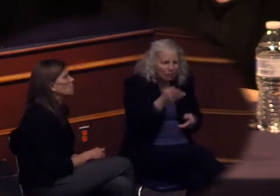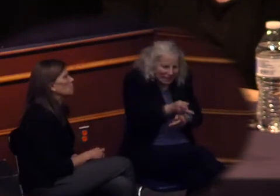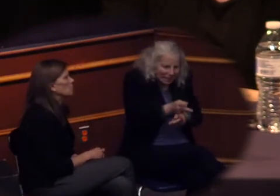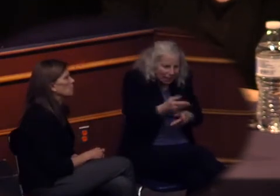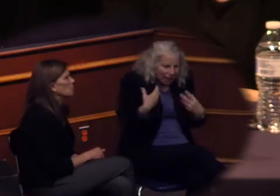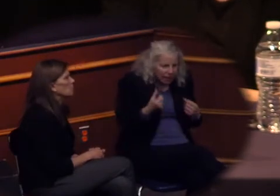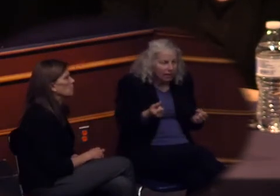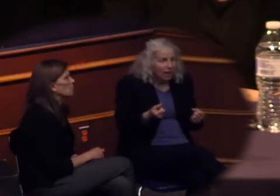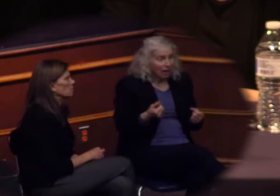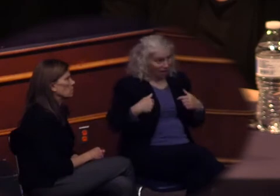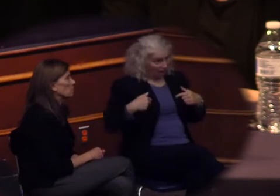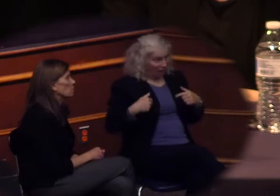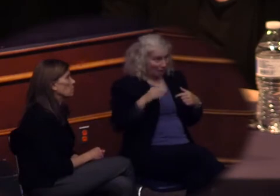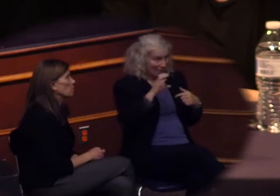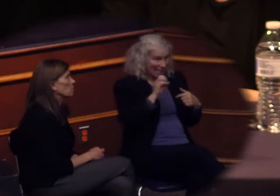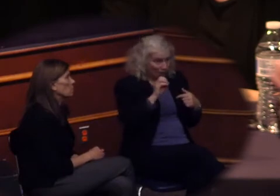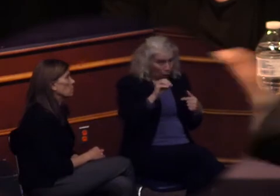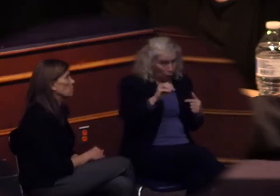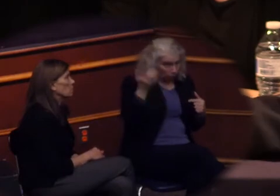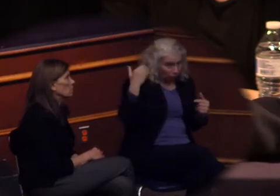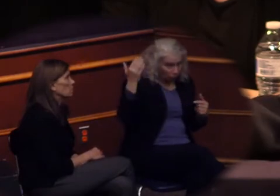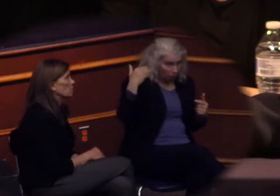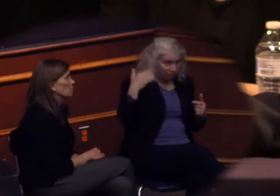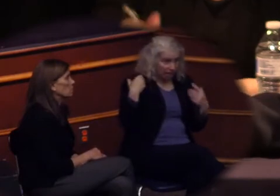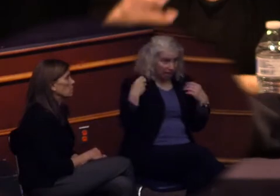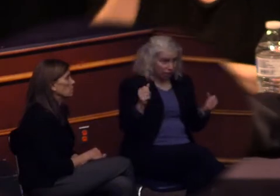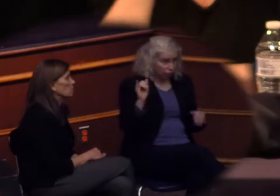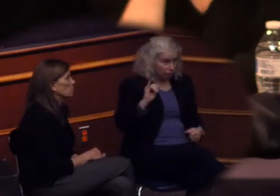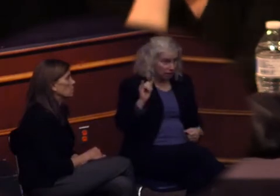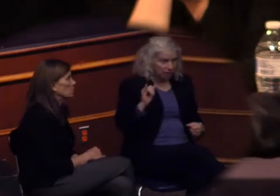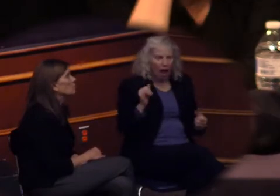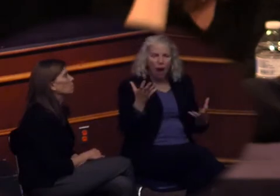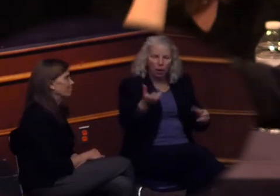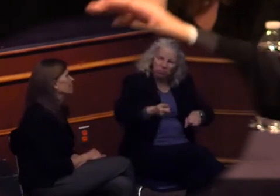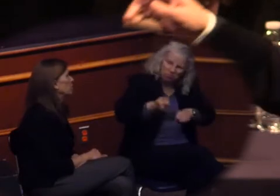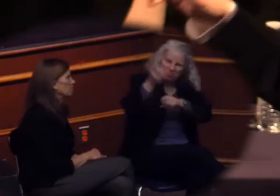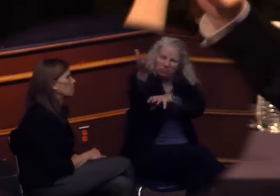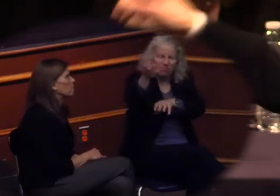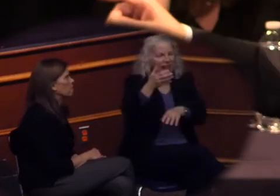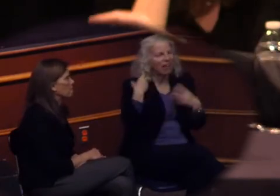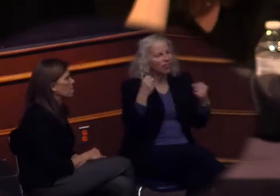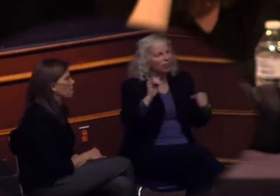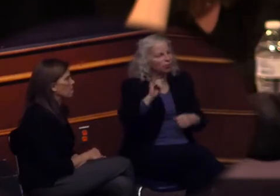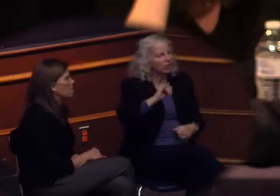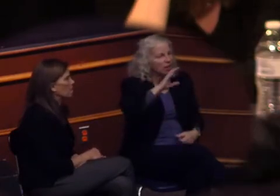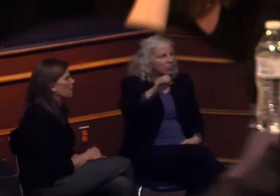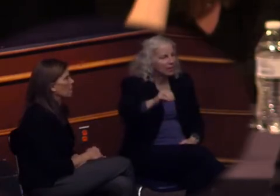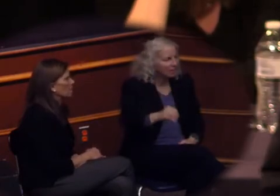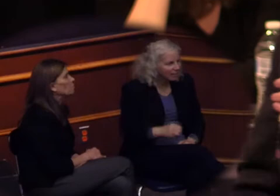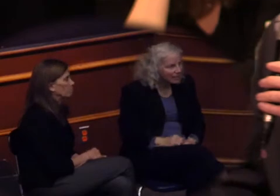health insurance CEO telling you, we need to get rid of health insurance companies. And as the only